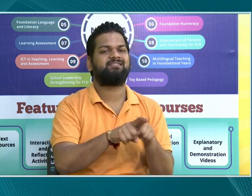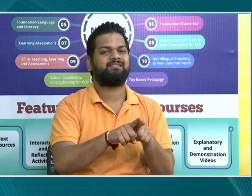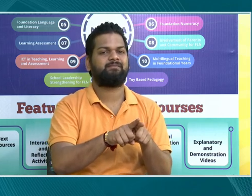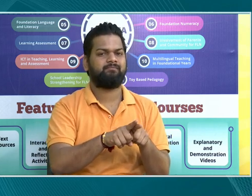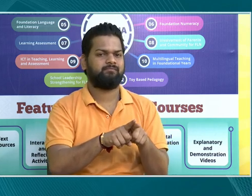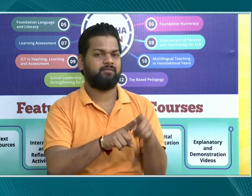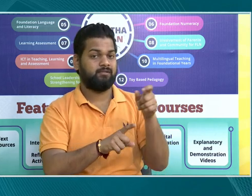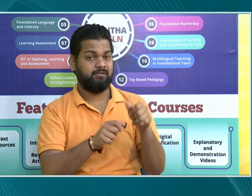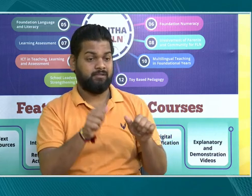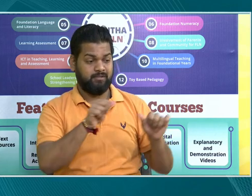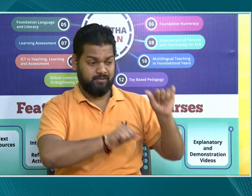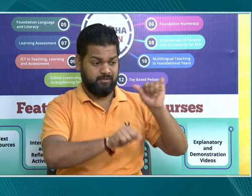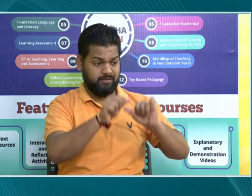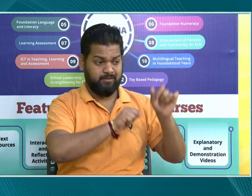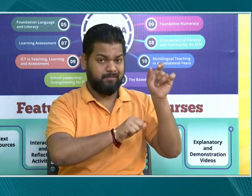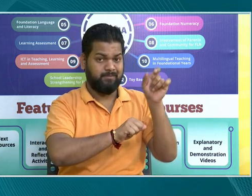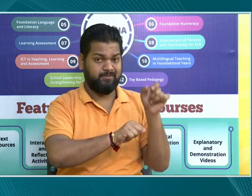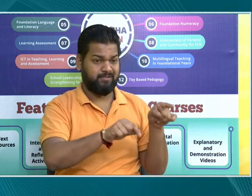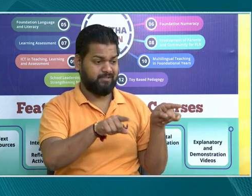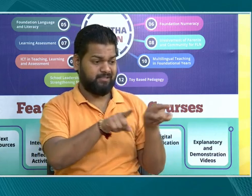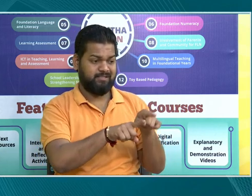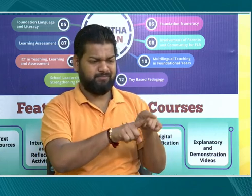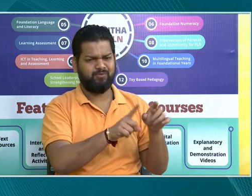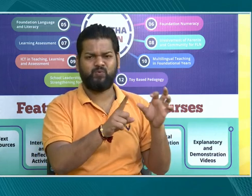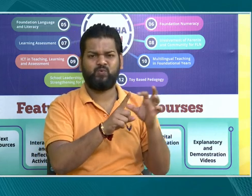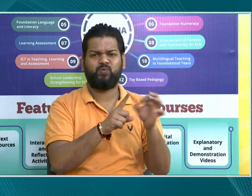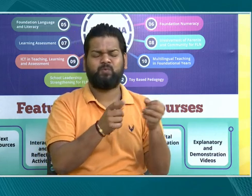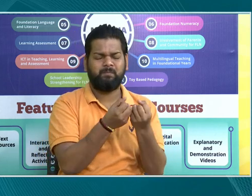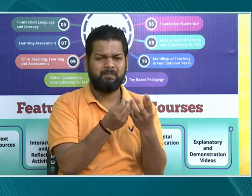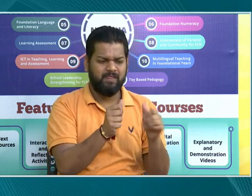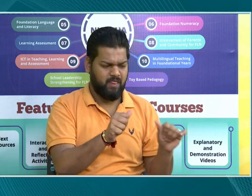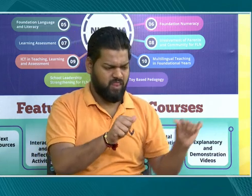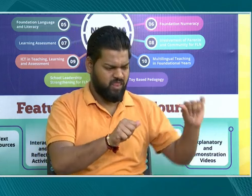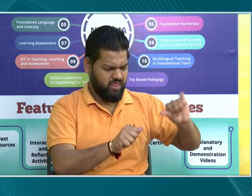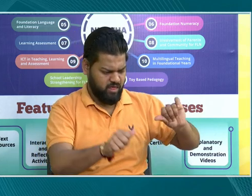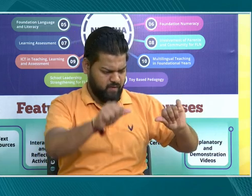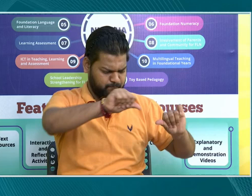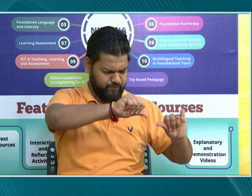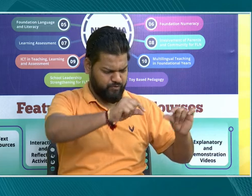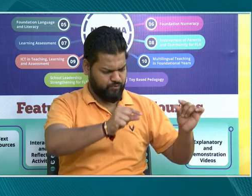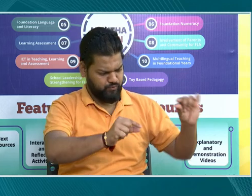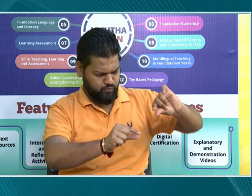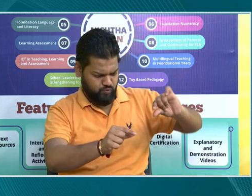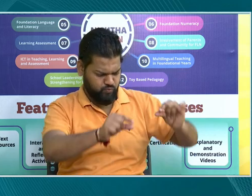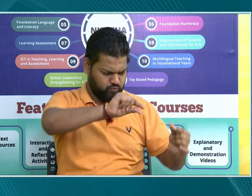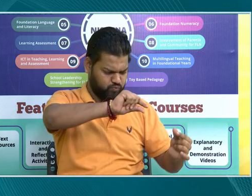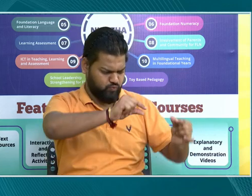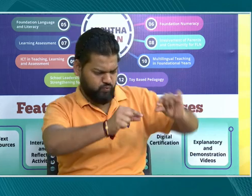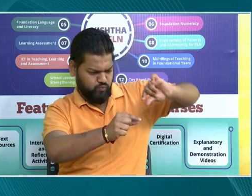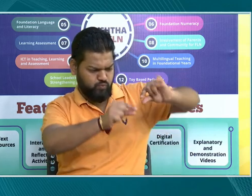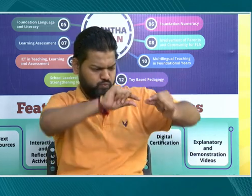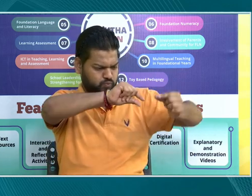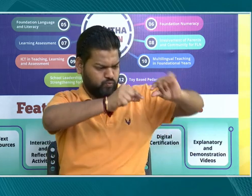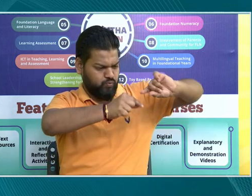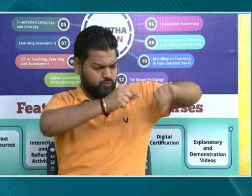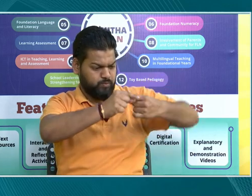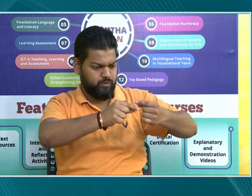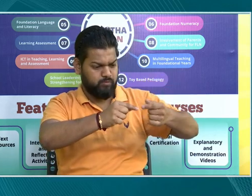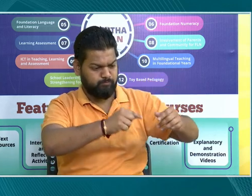the scientist also does the same. Okay. They mix different products and the new product is